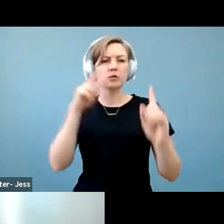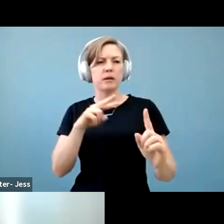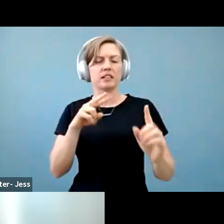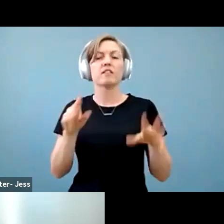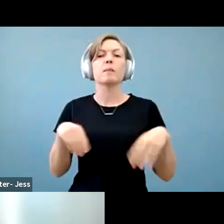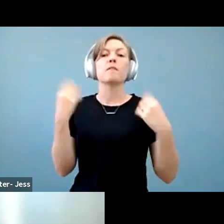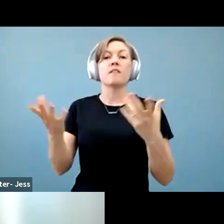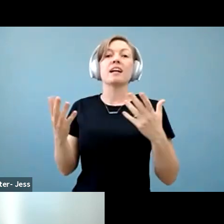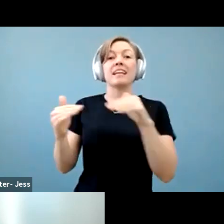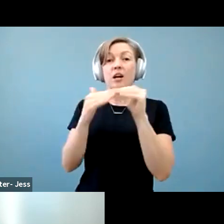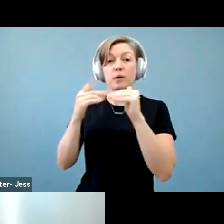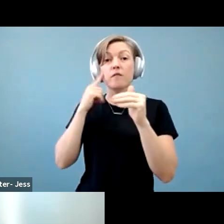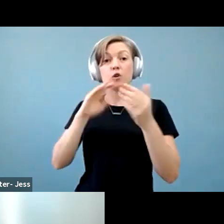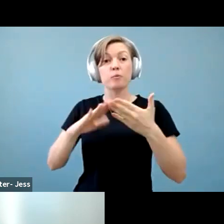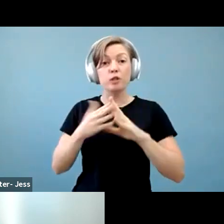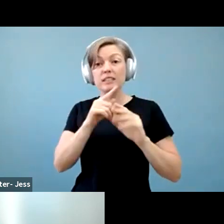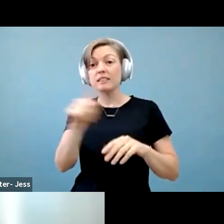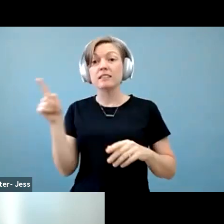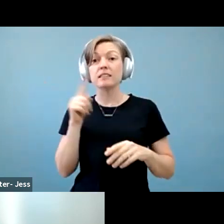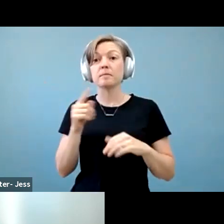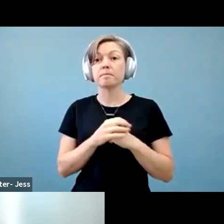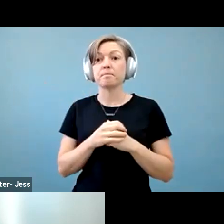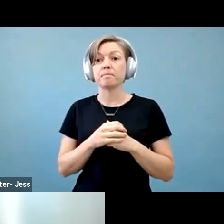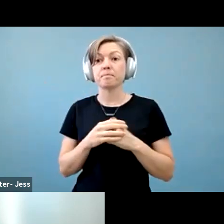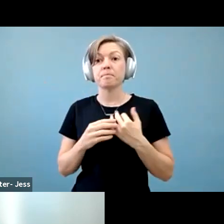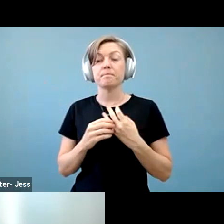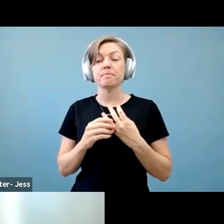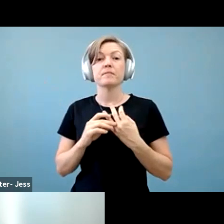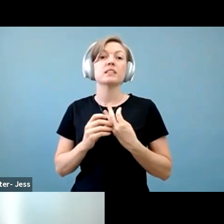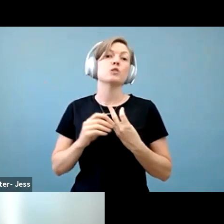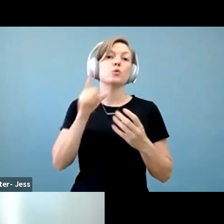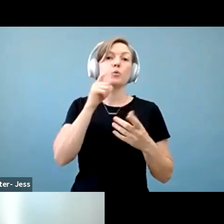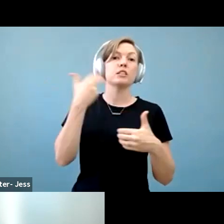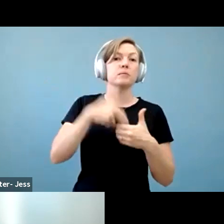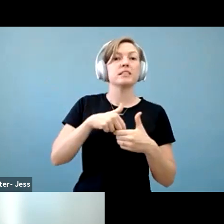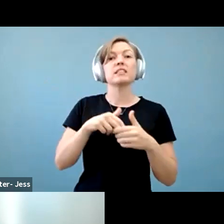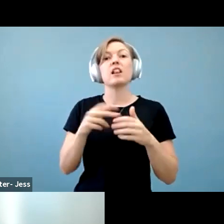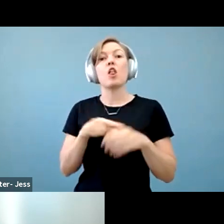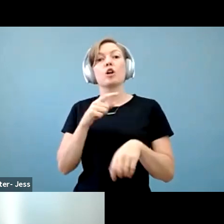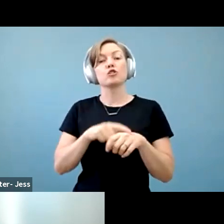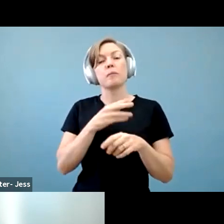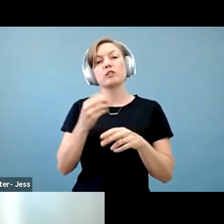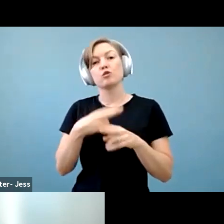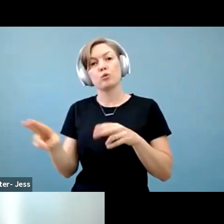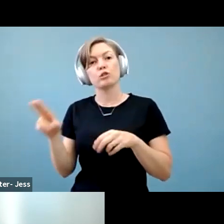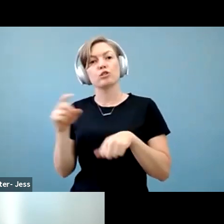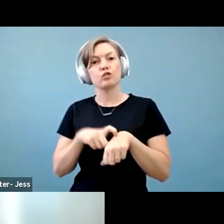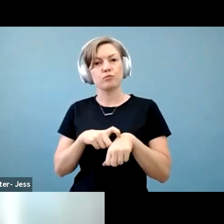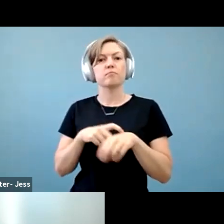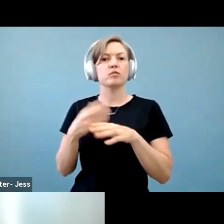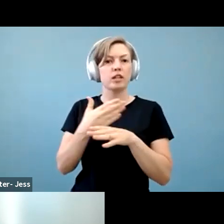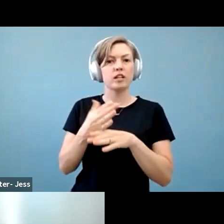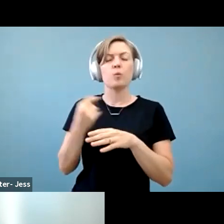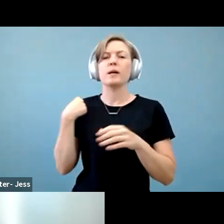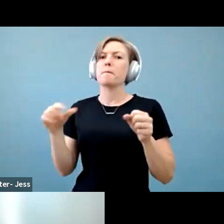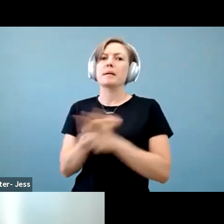providing equity for the communities that participate in this, both long-term and short-term benefit sharing. We're completely shattering